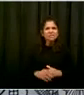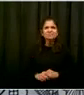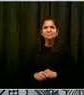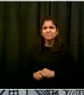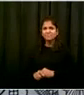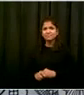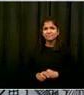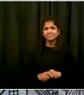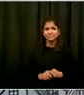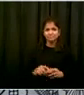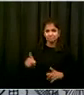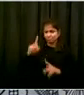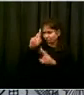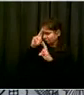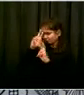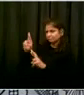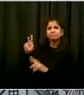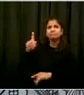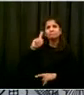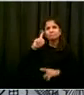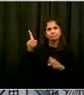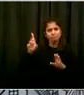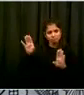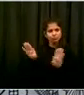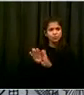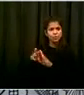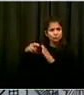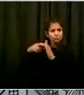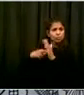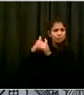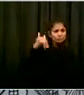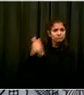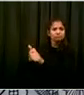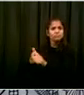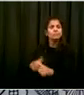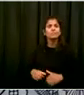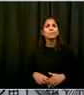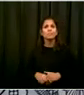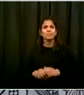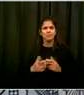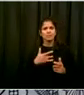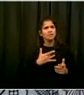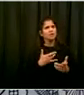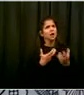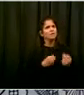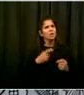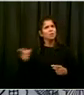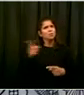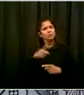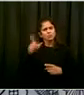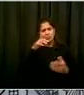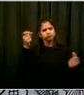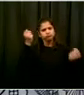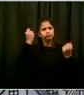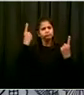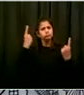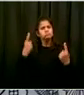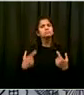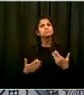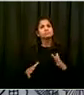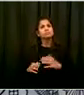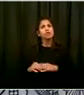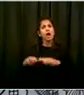leaders understood that they needed to follow the rules. And I expect that again. I think you'll see overwhelmingly adherence to these rules.